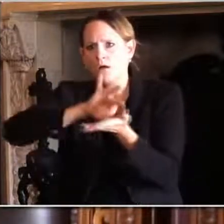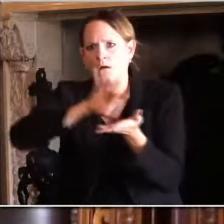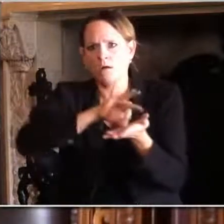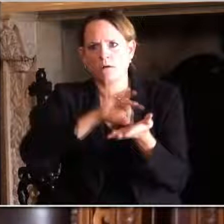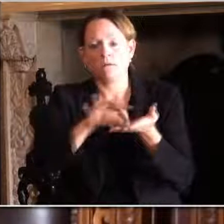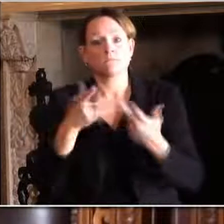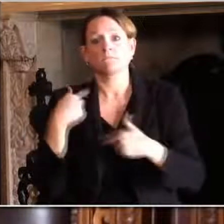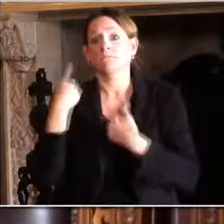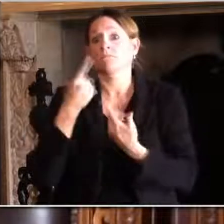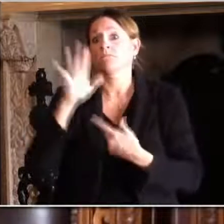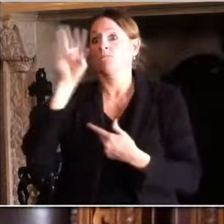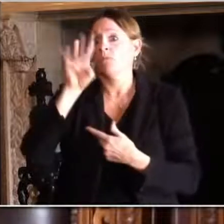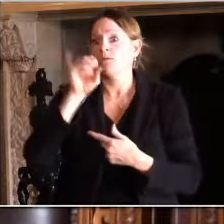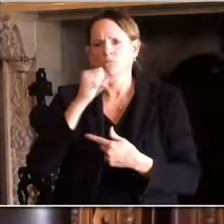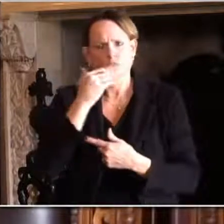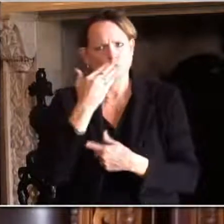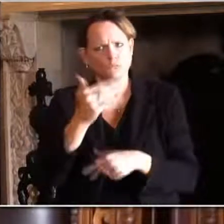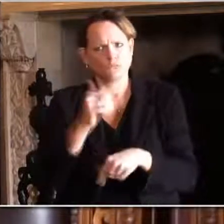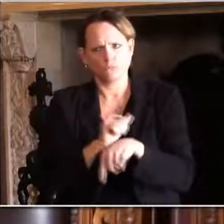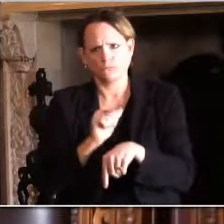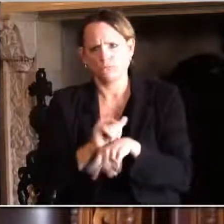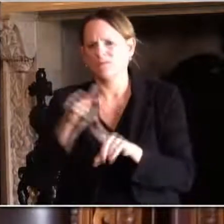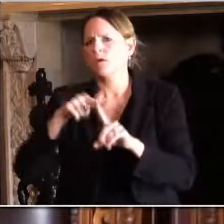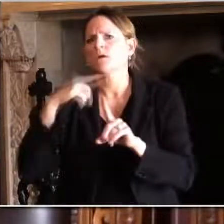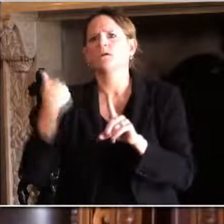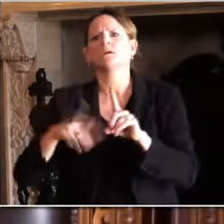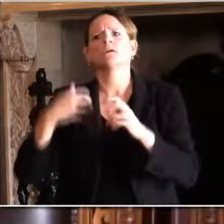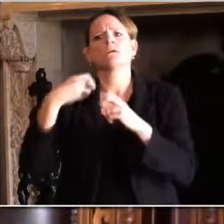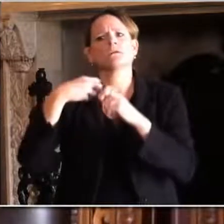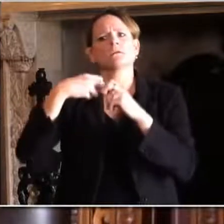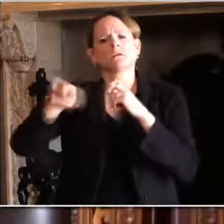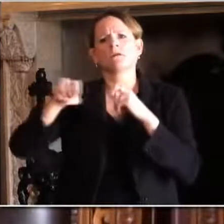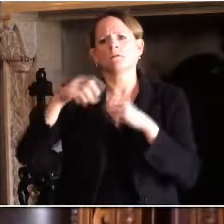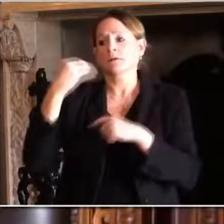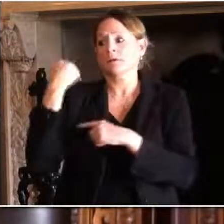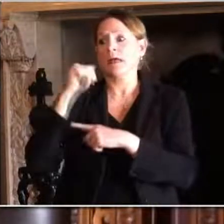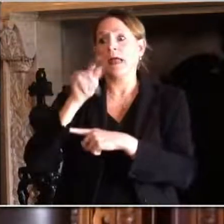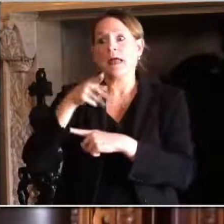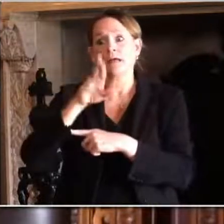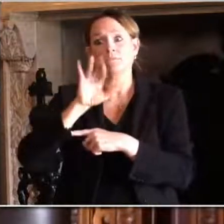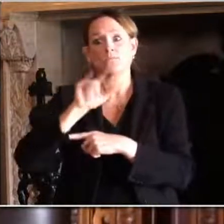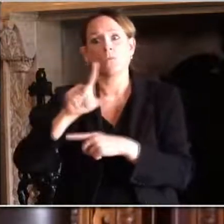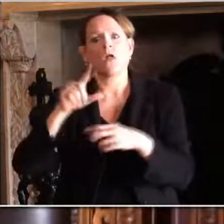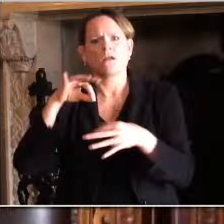through some difficult situations. With the April election was very difficult. We're going to